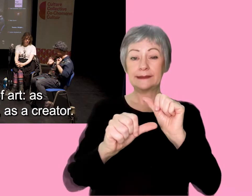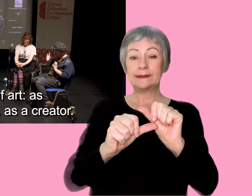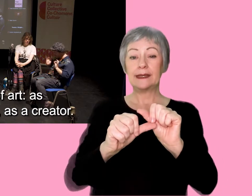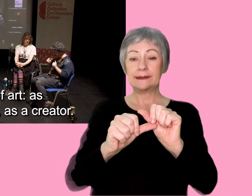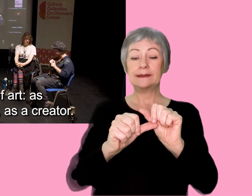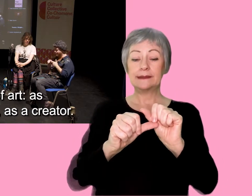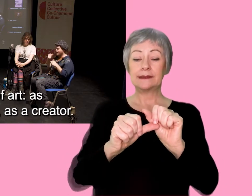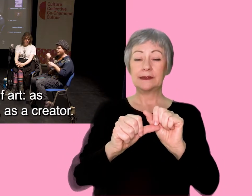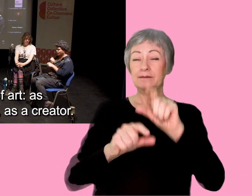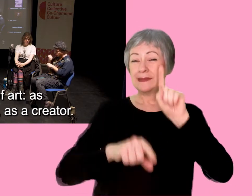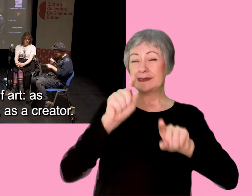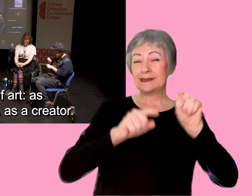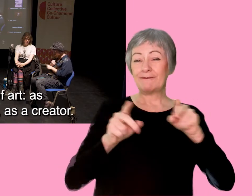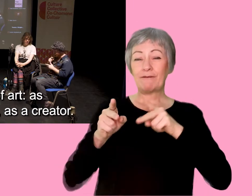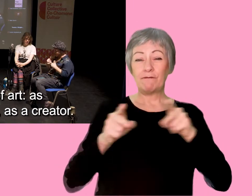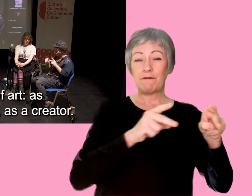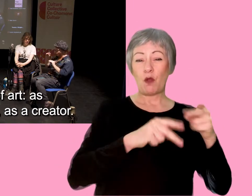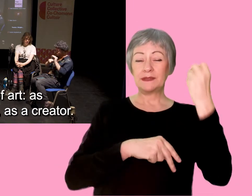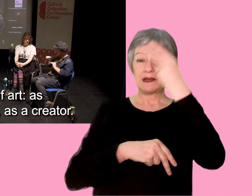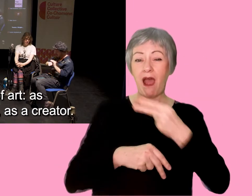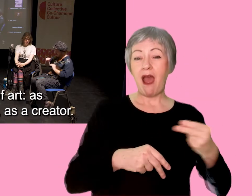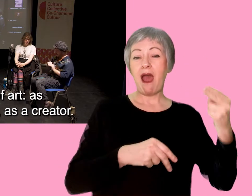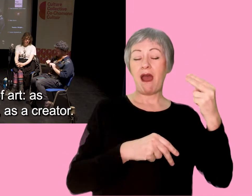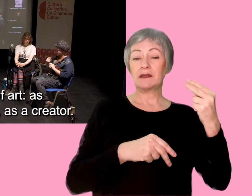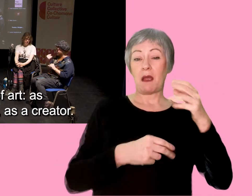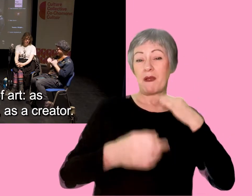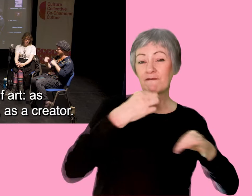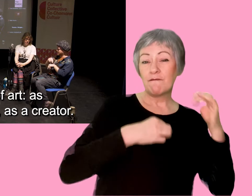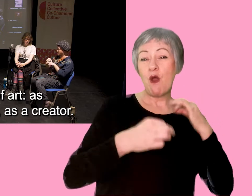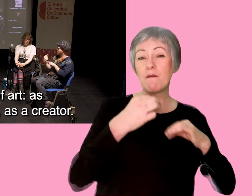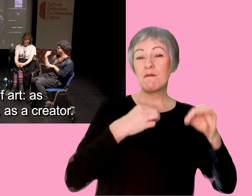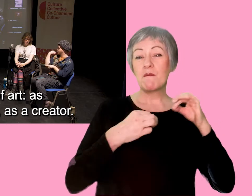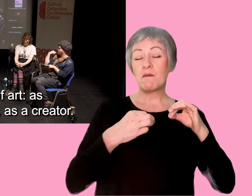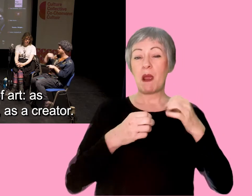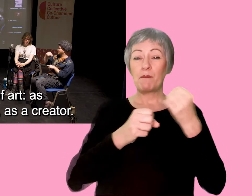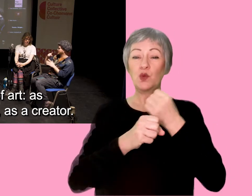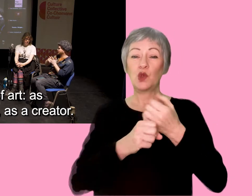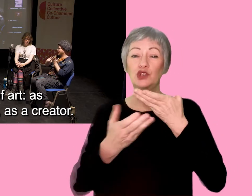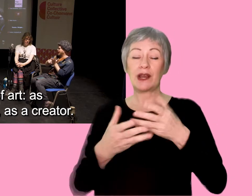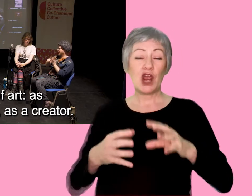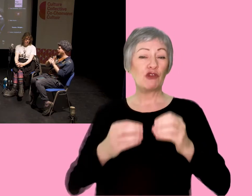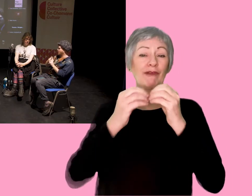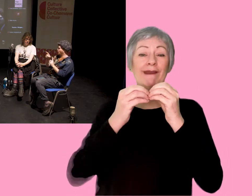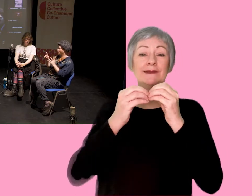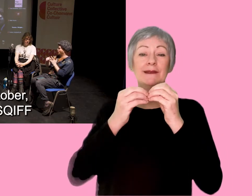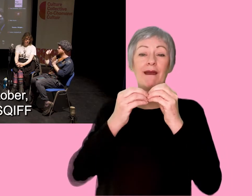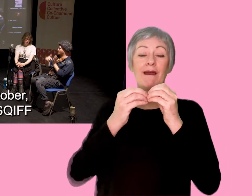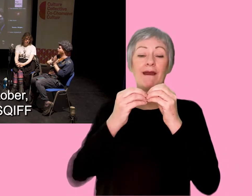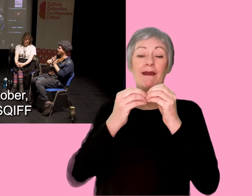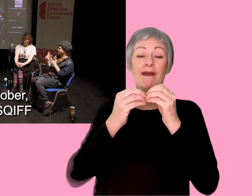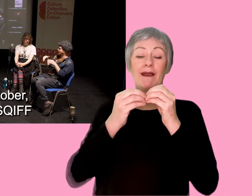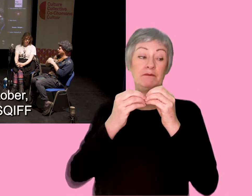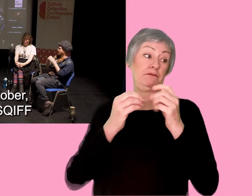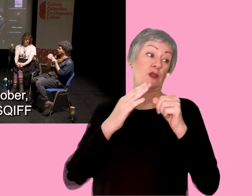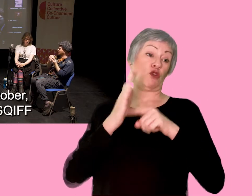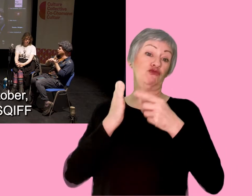in all different forms of art, as a performer, as a producer, as a creator. In